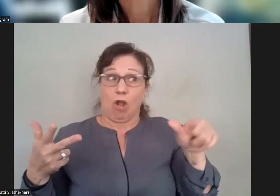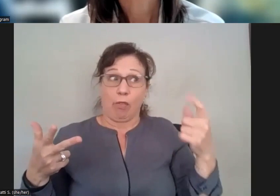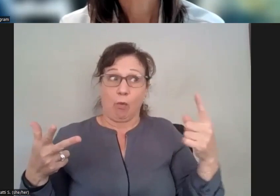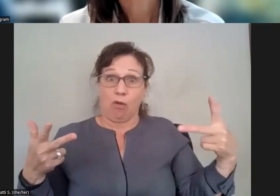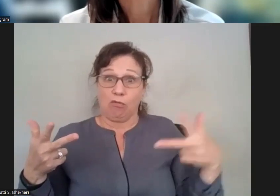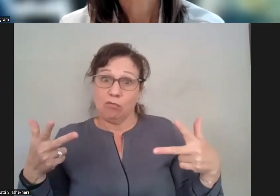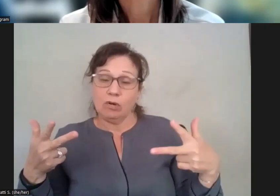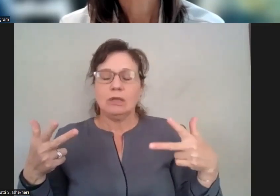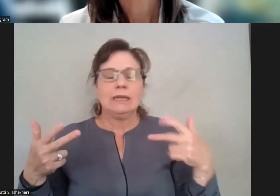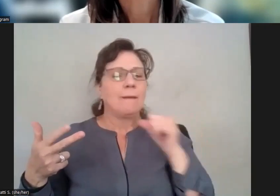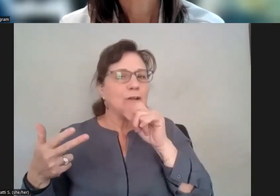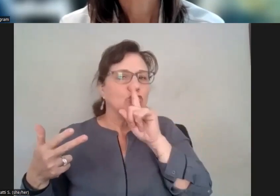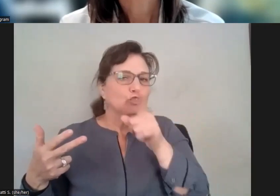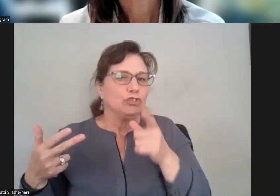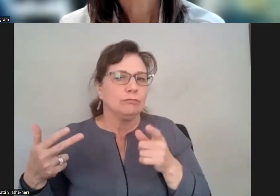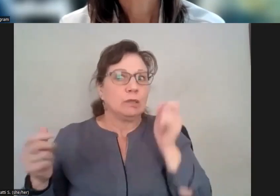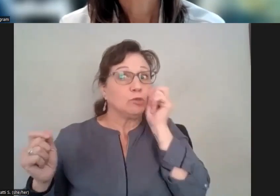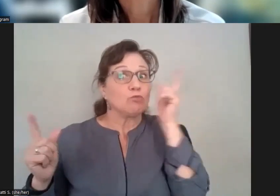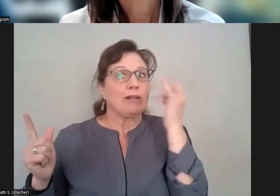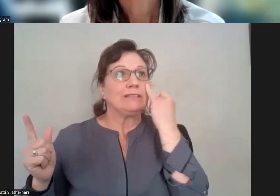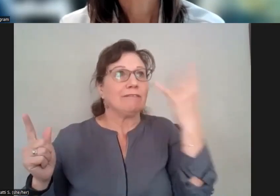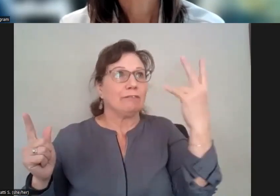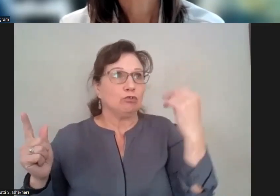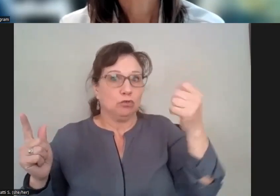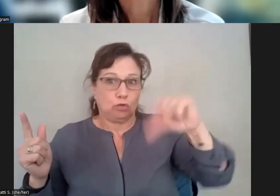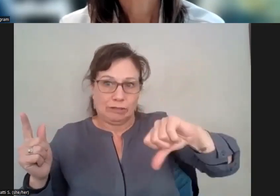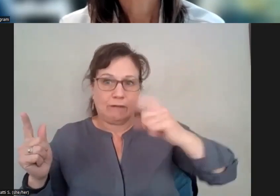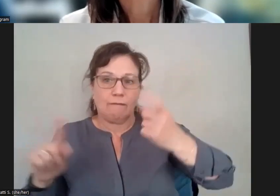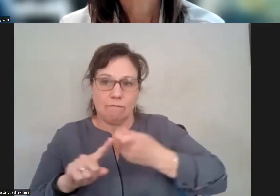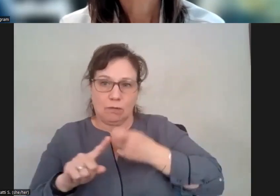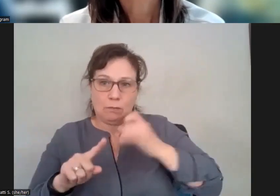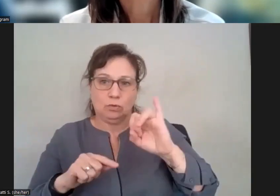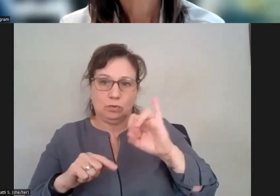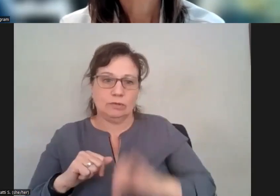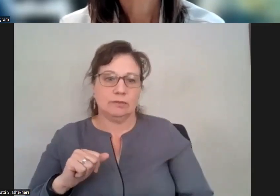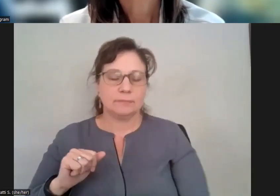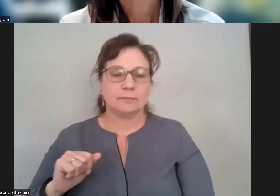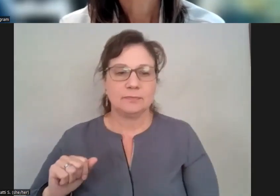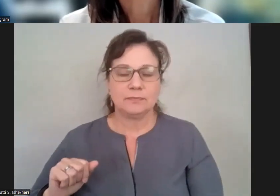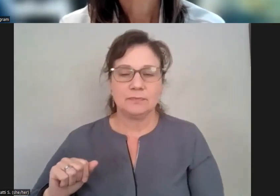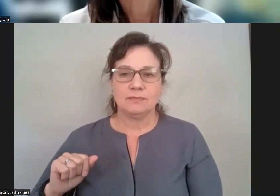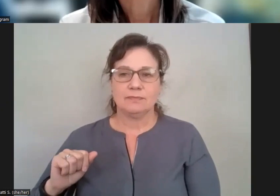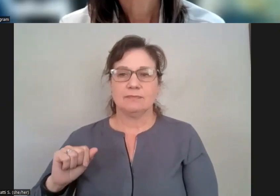not surprise me if insurance companies said no. Okay, good to know.